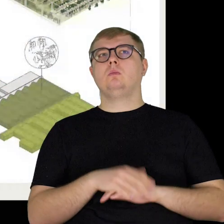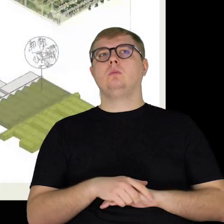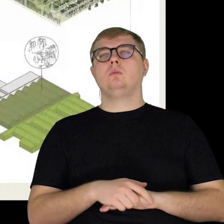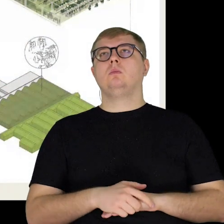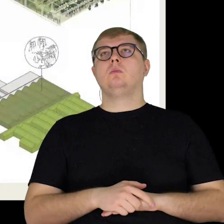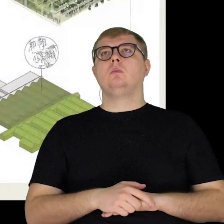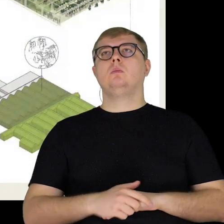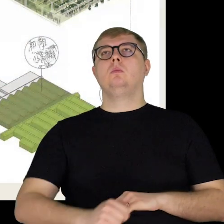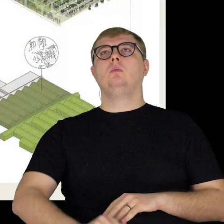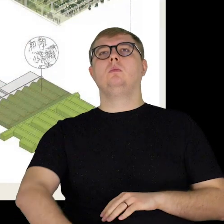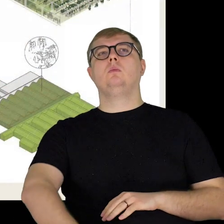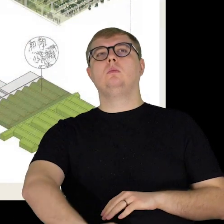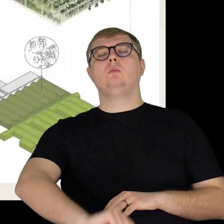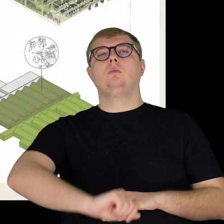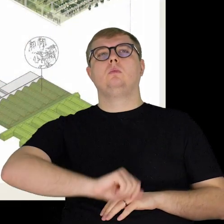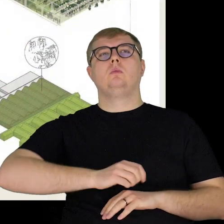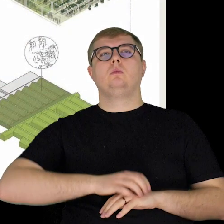what we